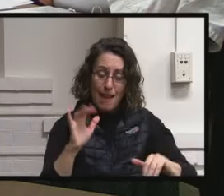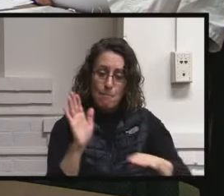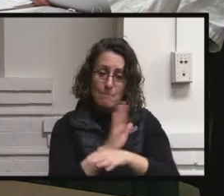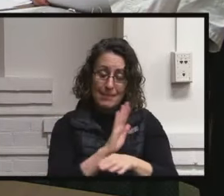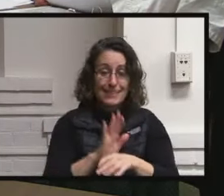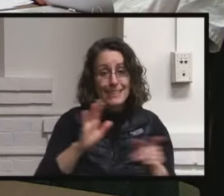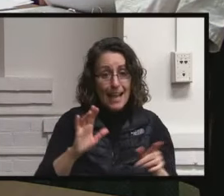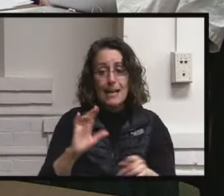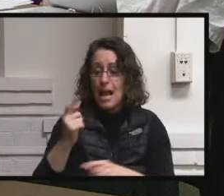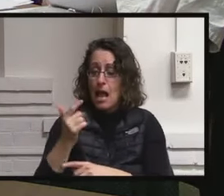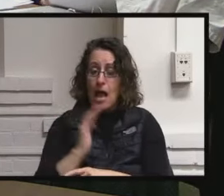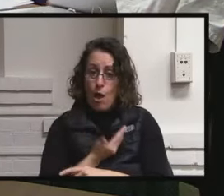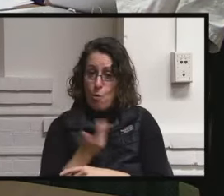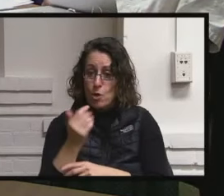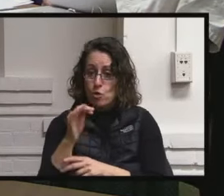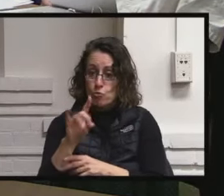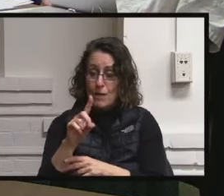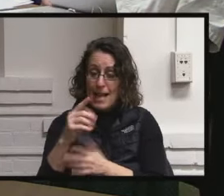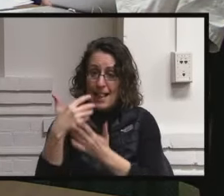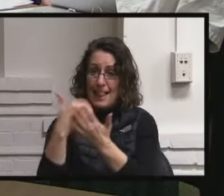list.